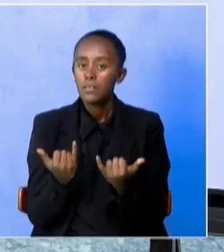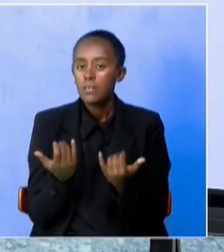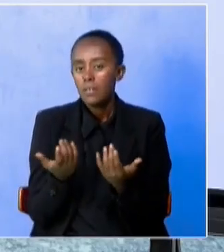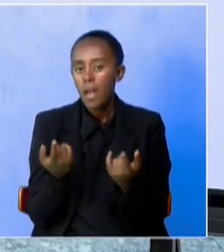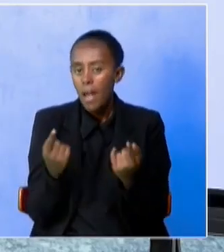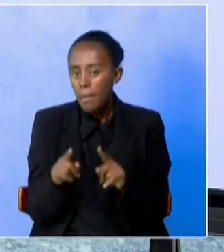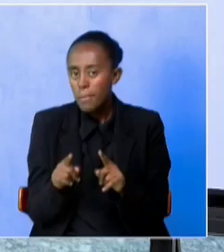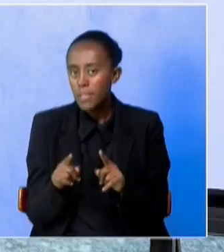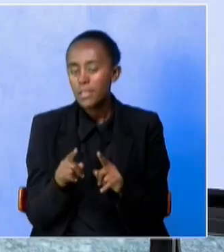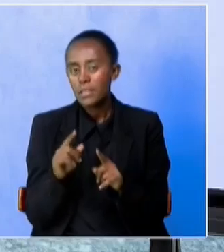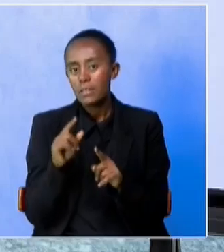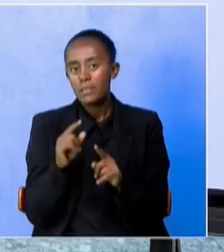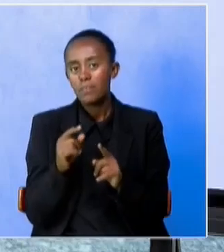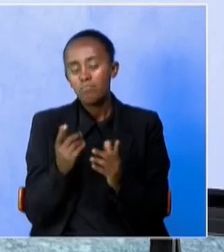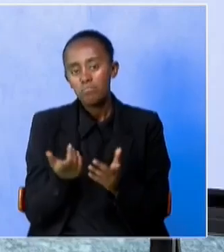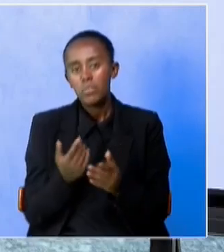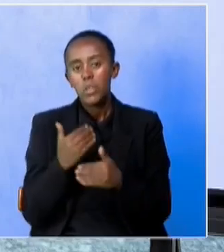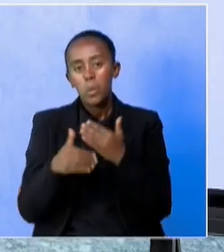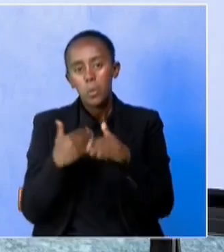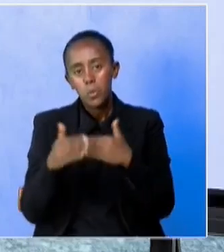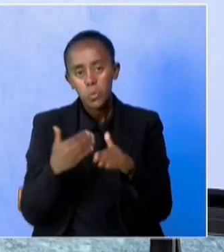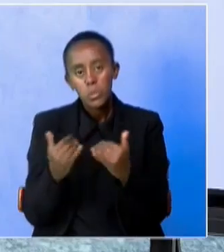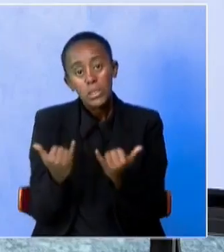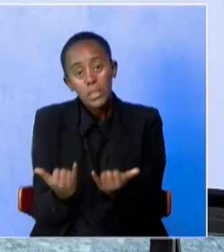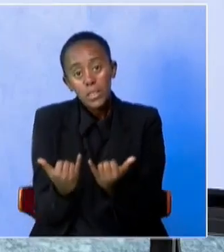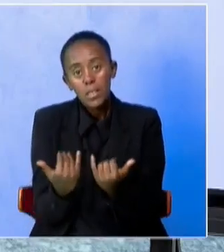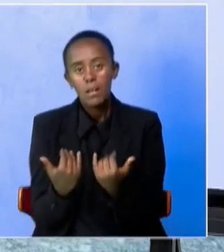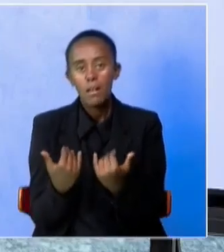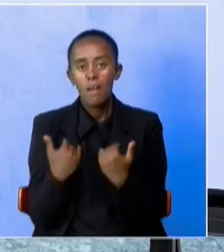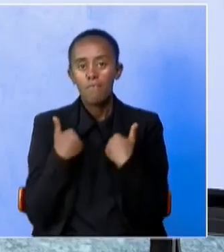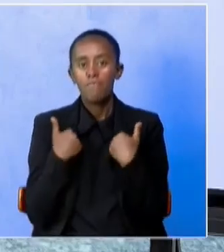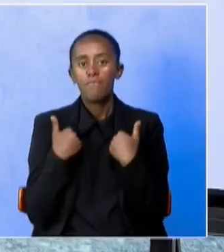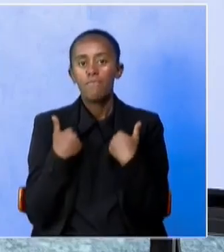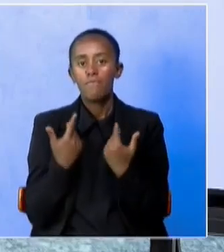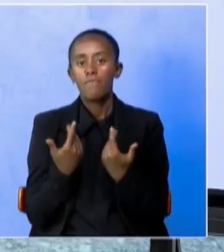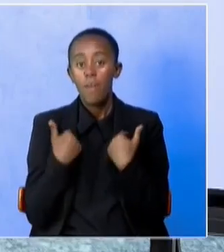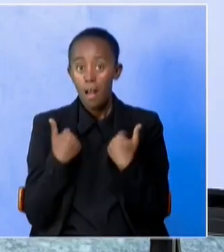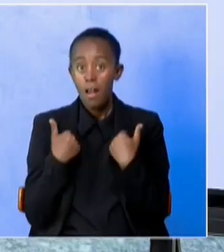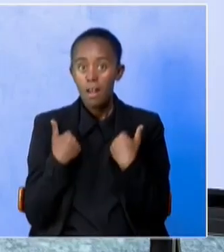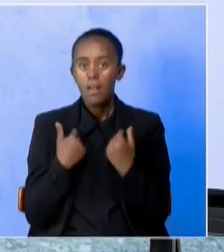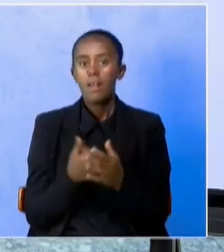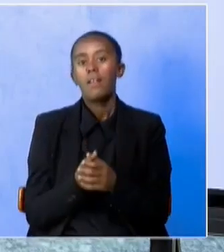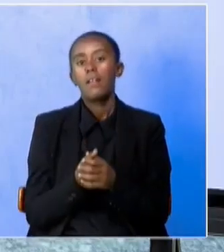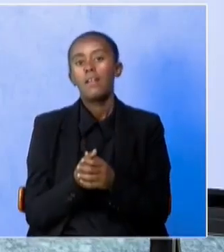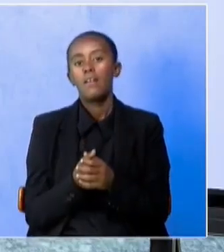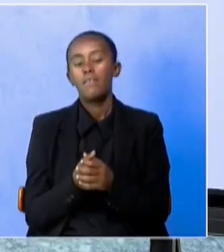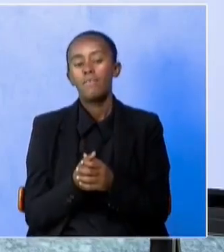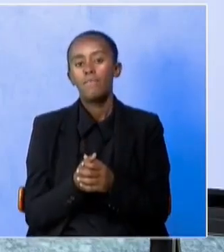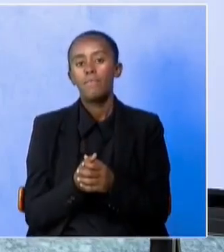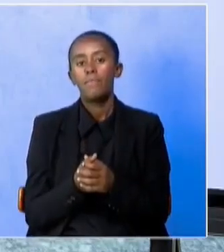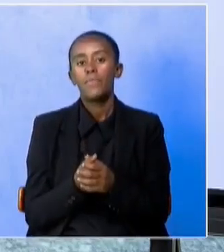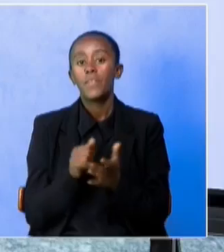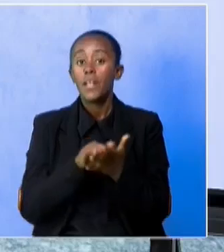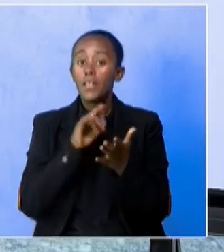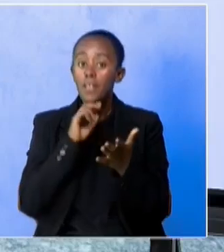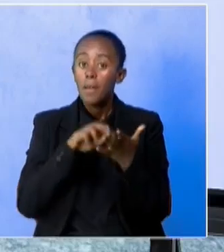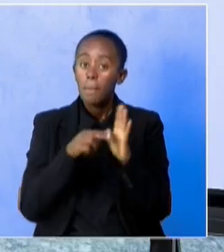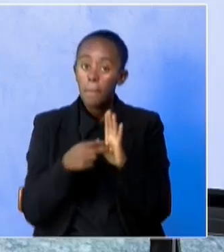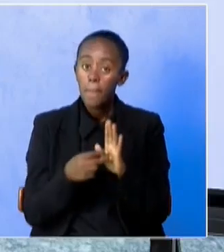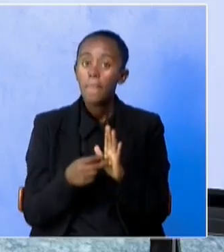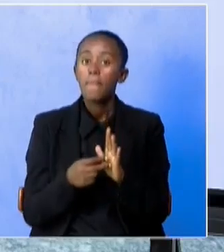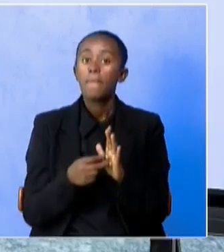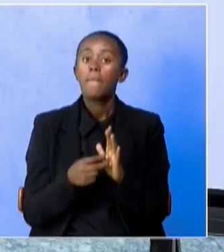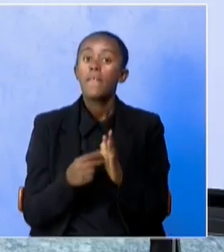consequence is still here, the effect is still here. So that is what we mean to say that we're going to use the